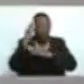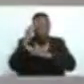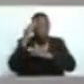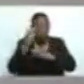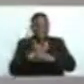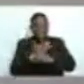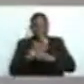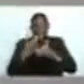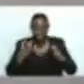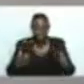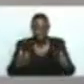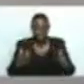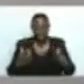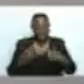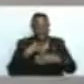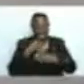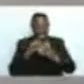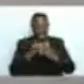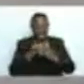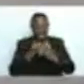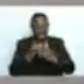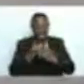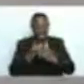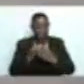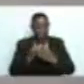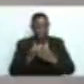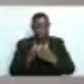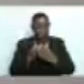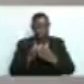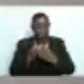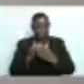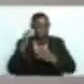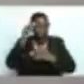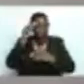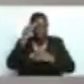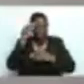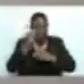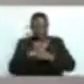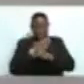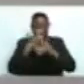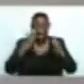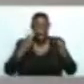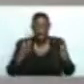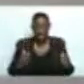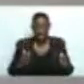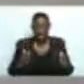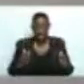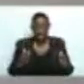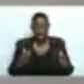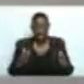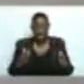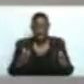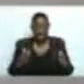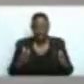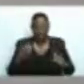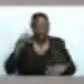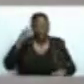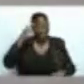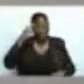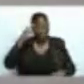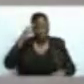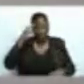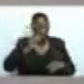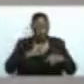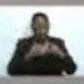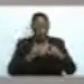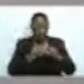So, you know, today is going to be a somber day. But in knowing the minister, we know that he would want us to press on to